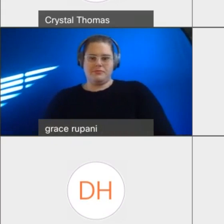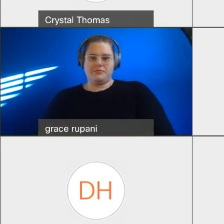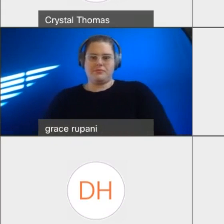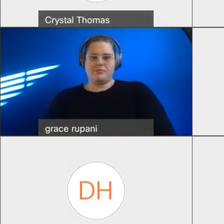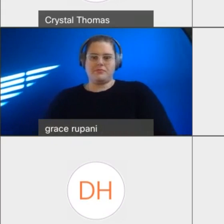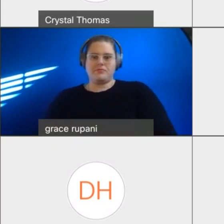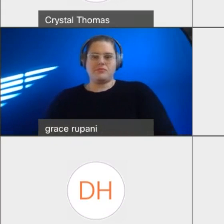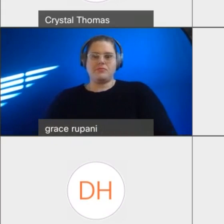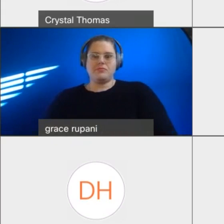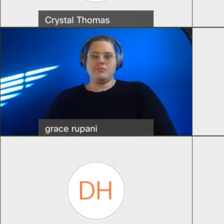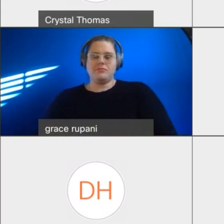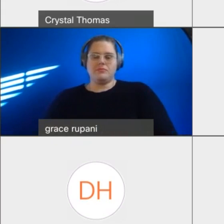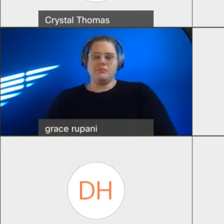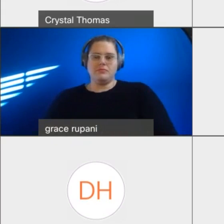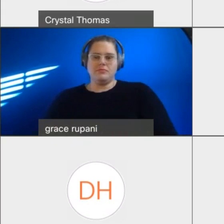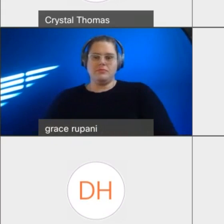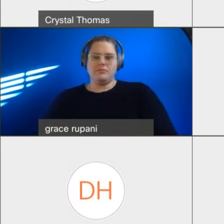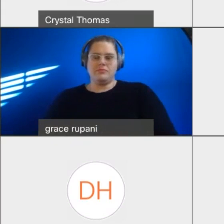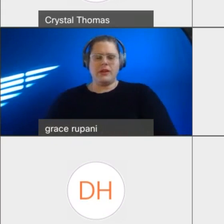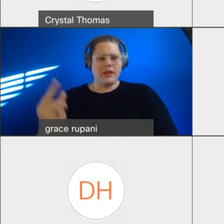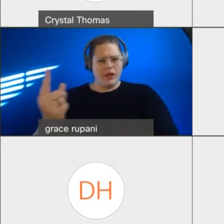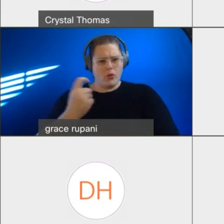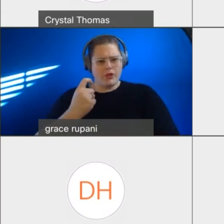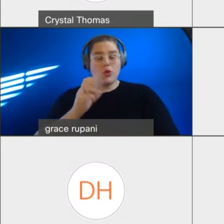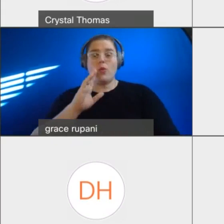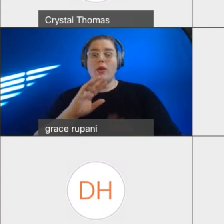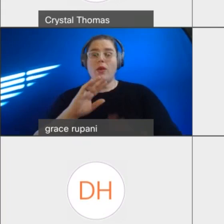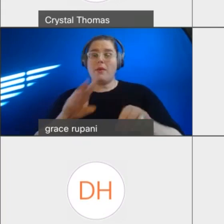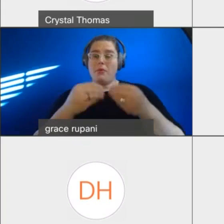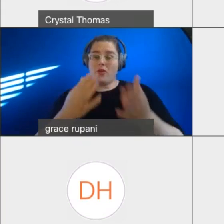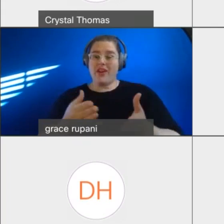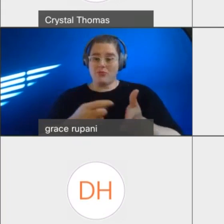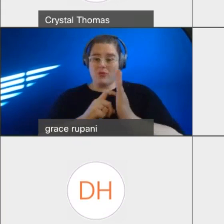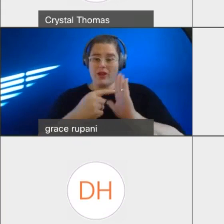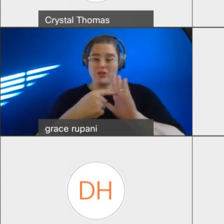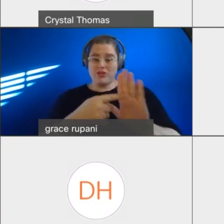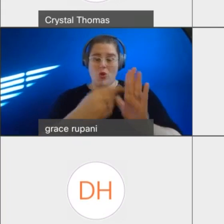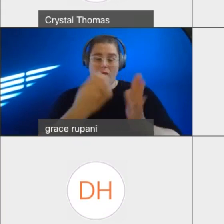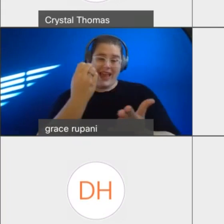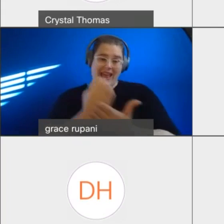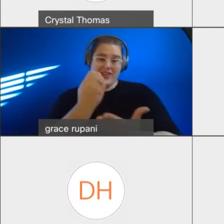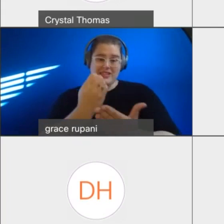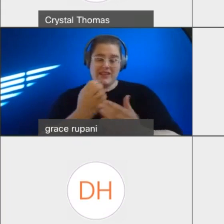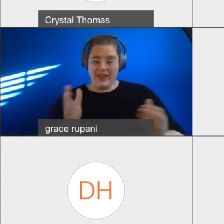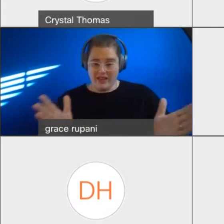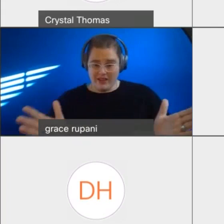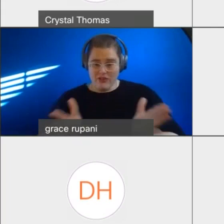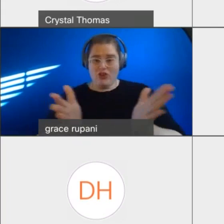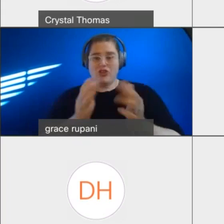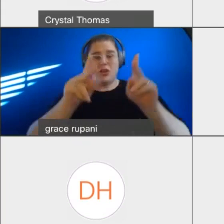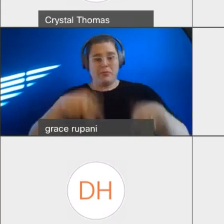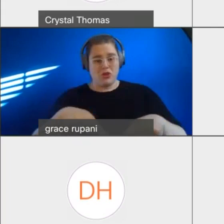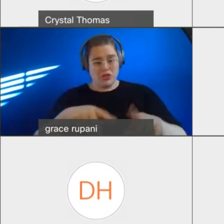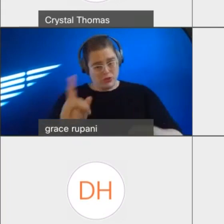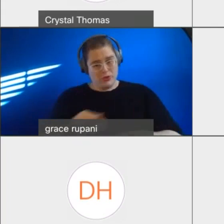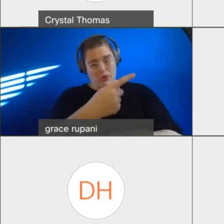So someone has a question, will providers have to show evidence that they have encouraged a person supported to get the